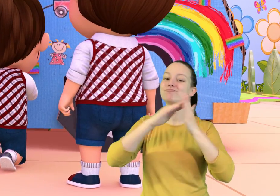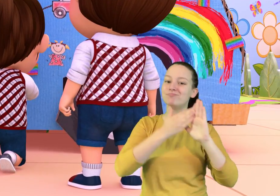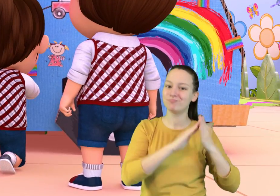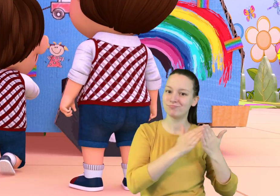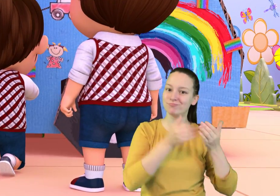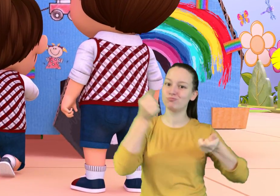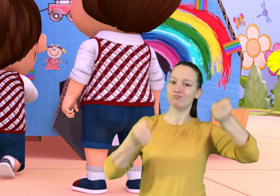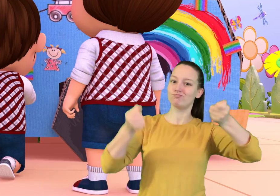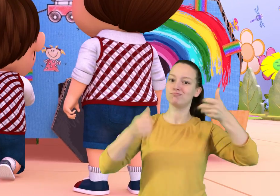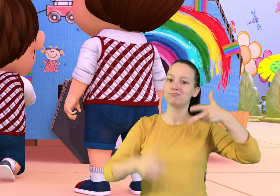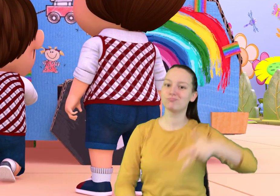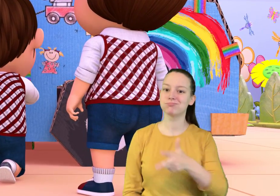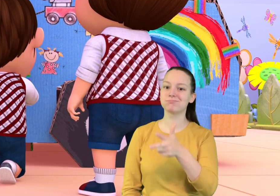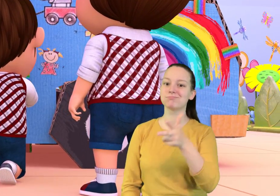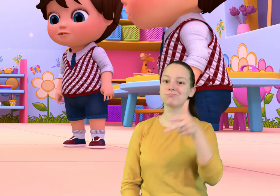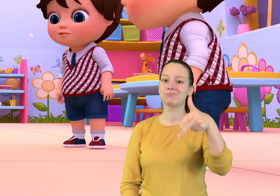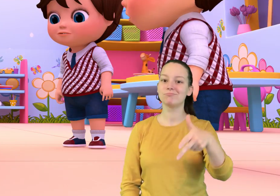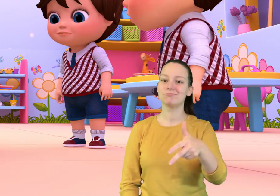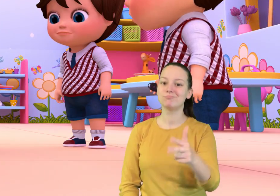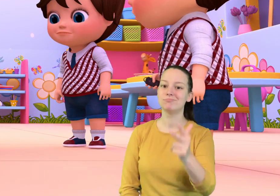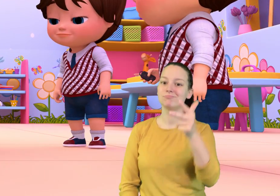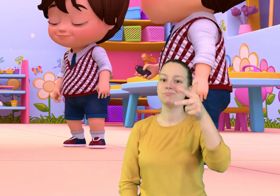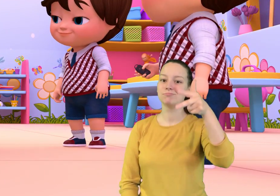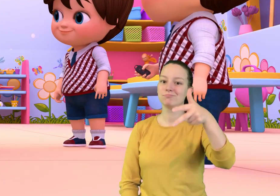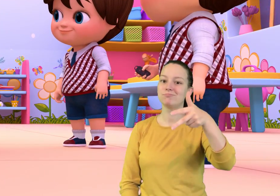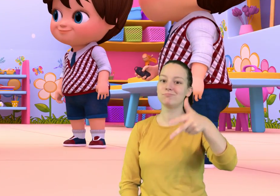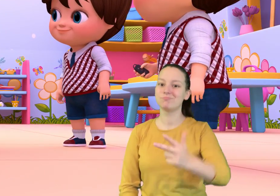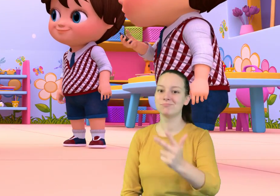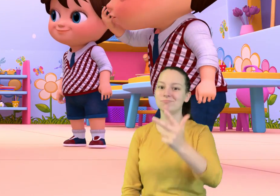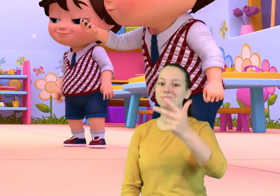all through the